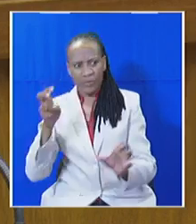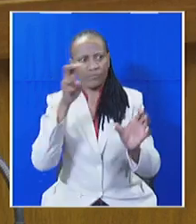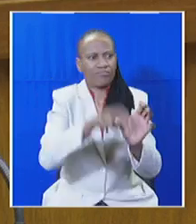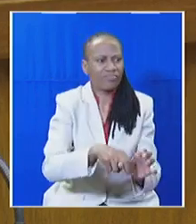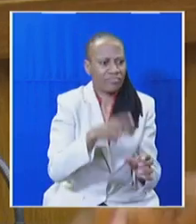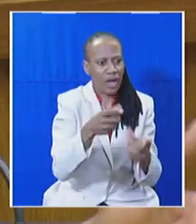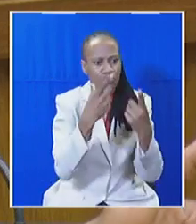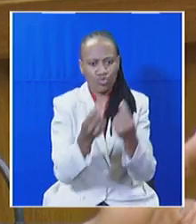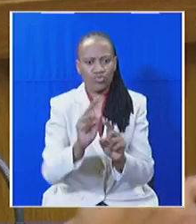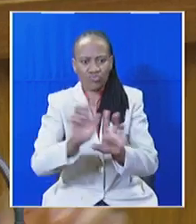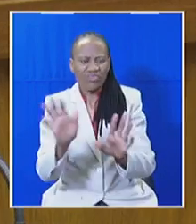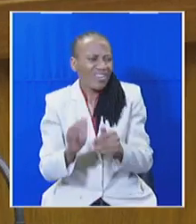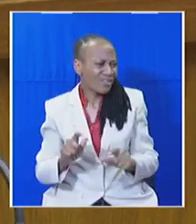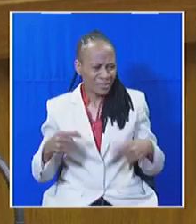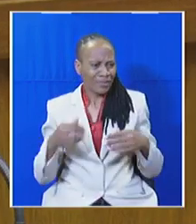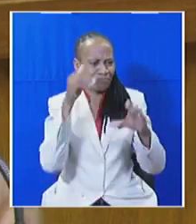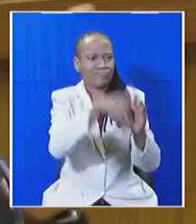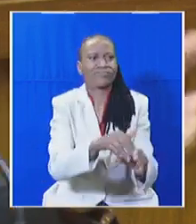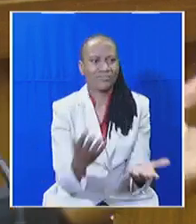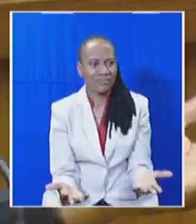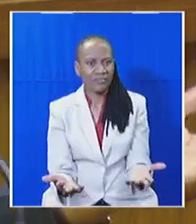this. We can't do so.